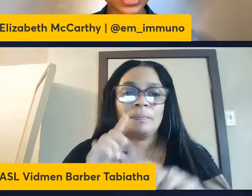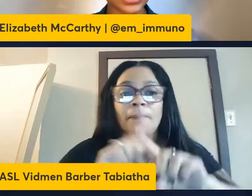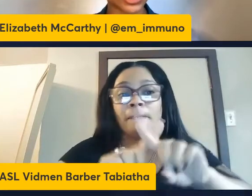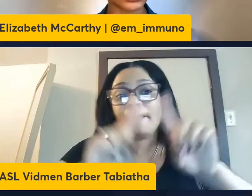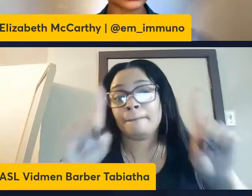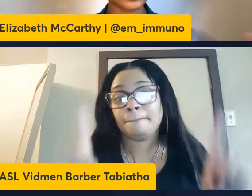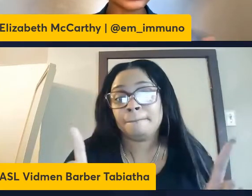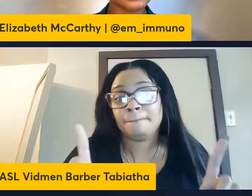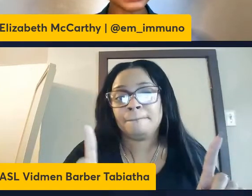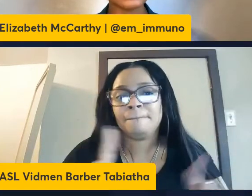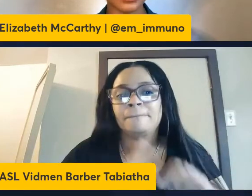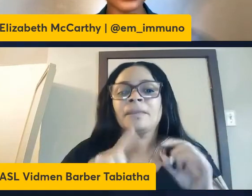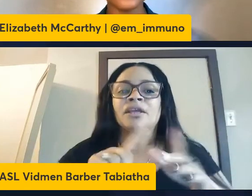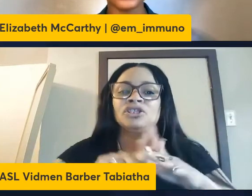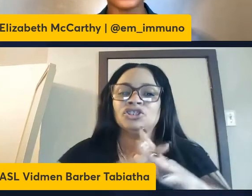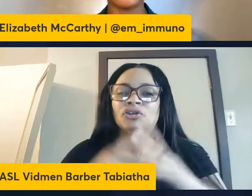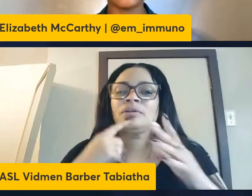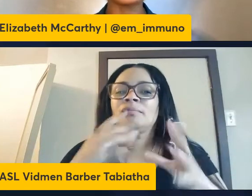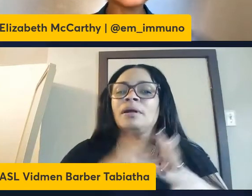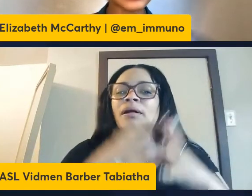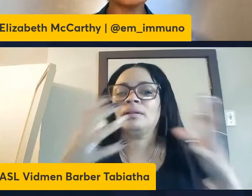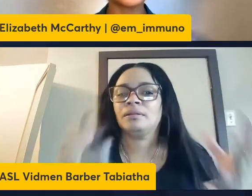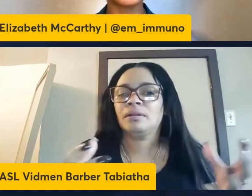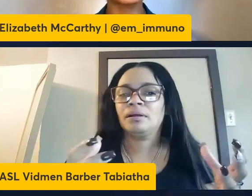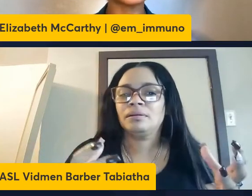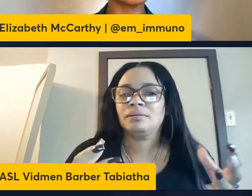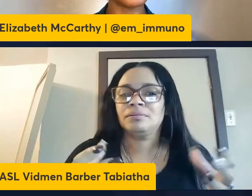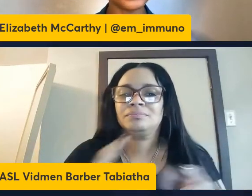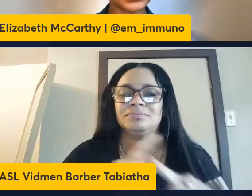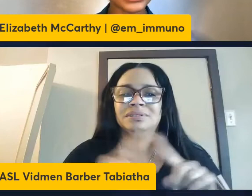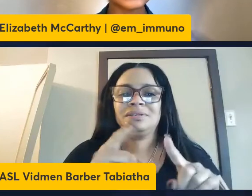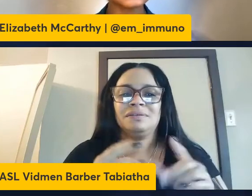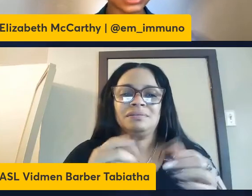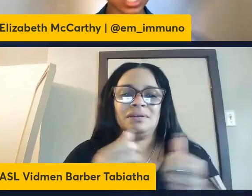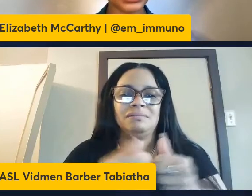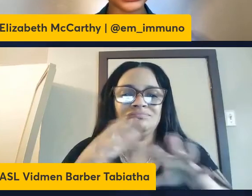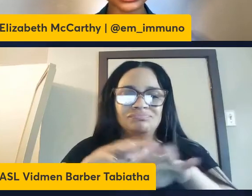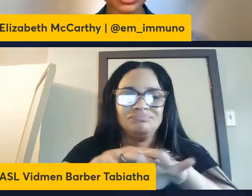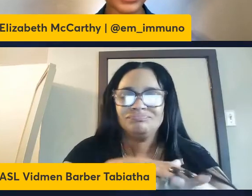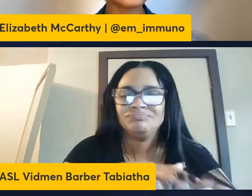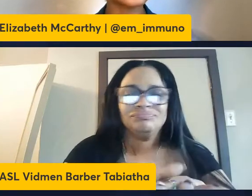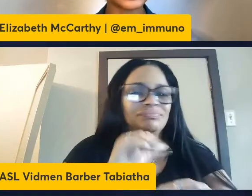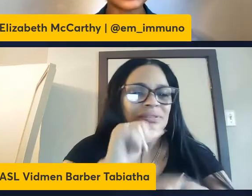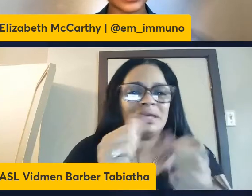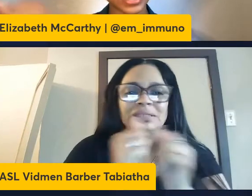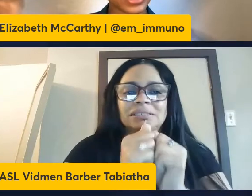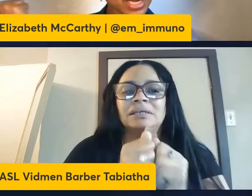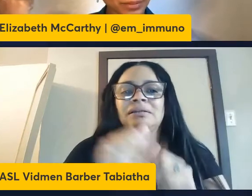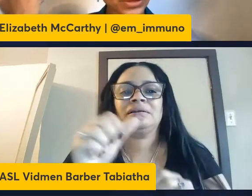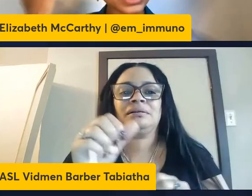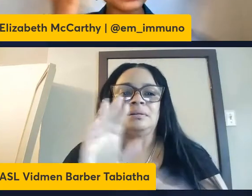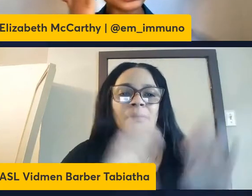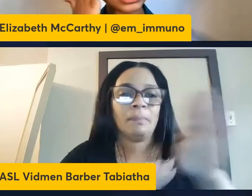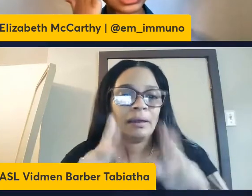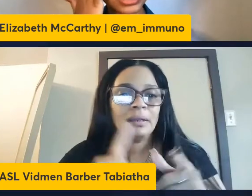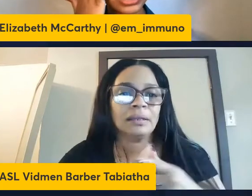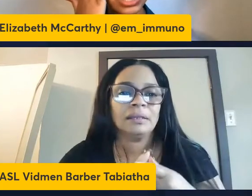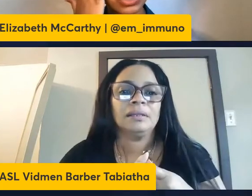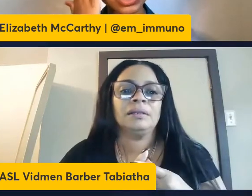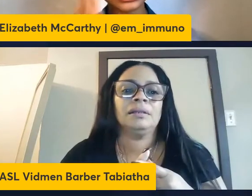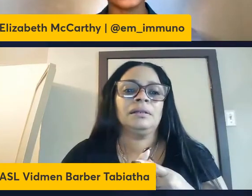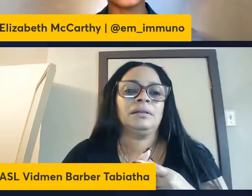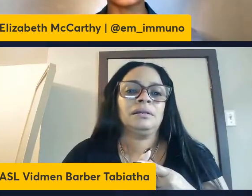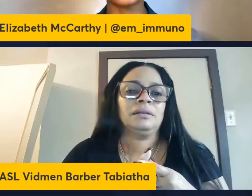say, I think there's starting to be a lot of overlap between like computer science and computational biology, like at Berkeley, which is